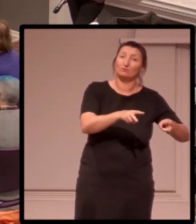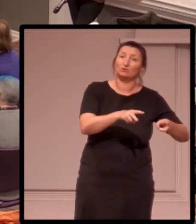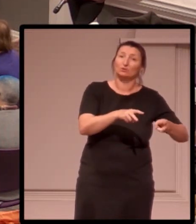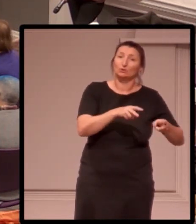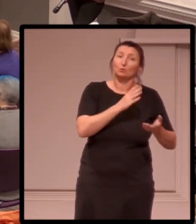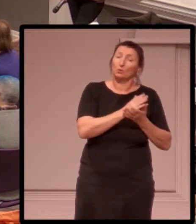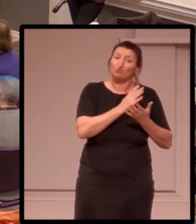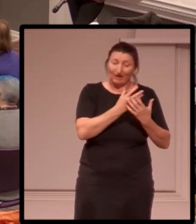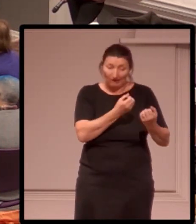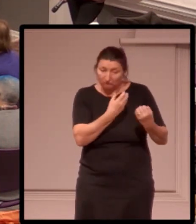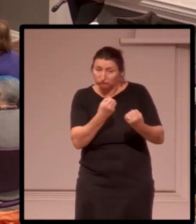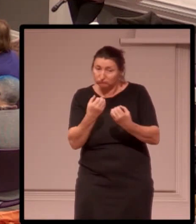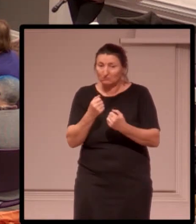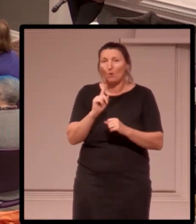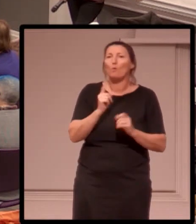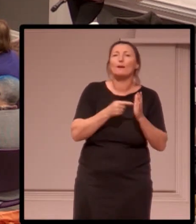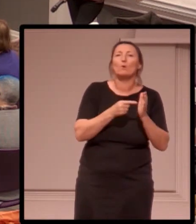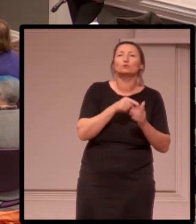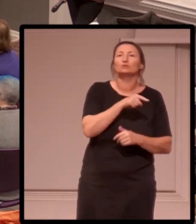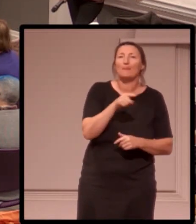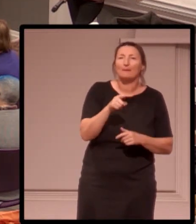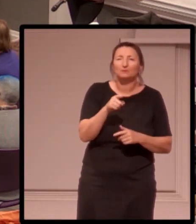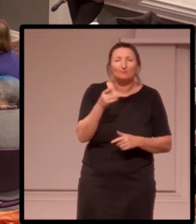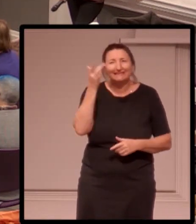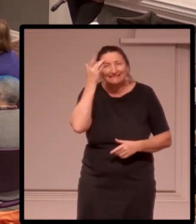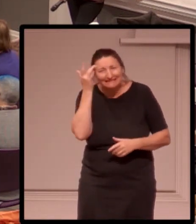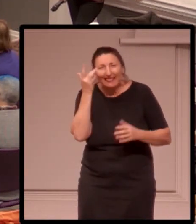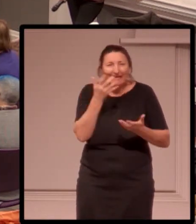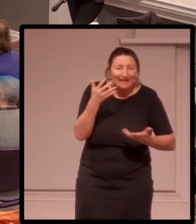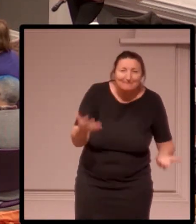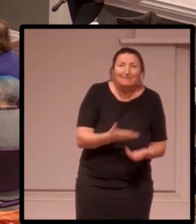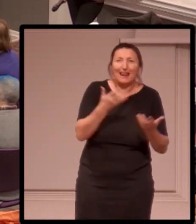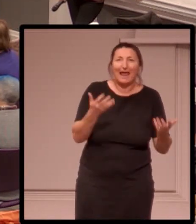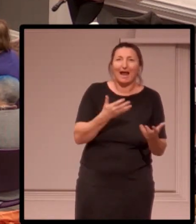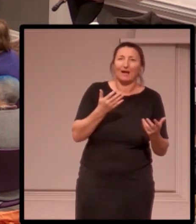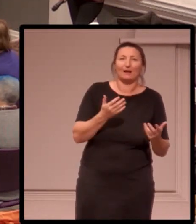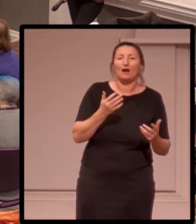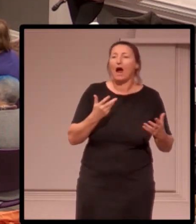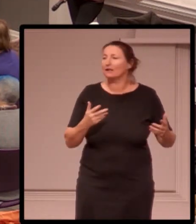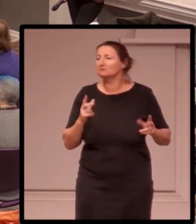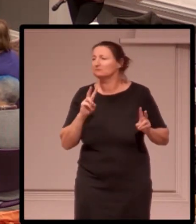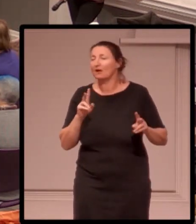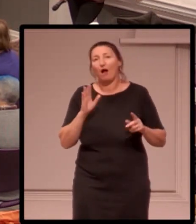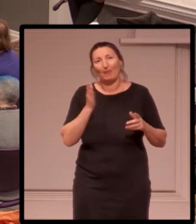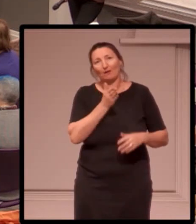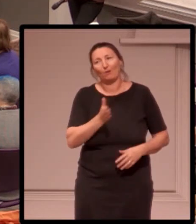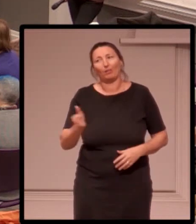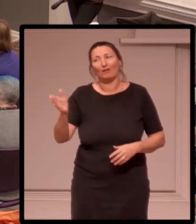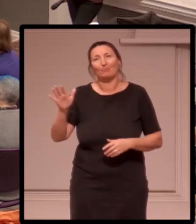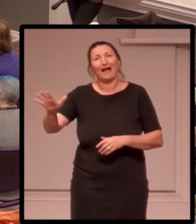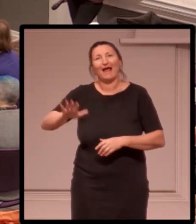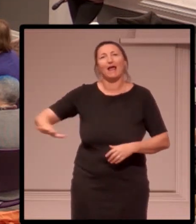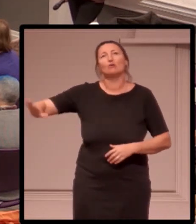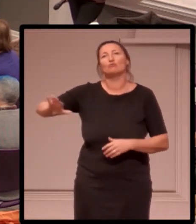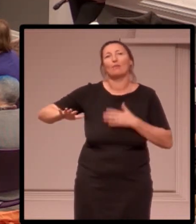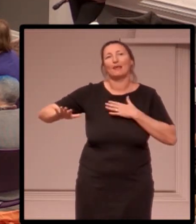see what's important to them. So kind of like crawling around with them, seeing what spaces in an environment they go to that they naturally will take you to,